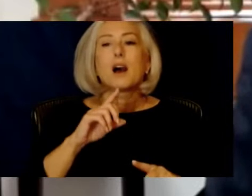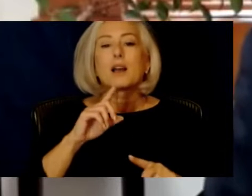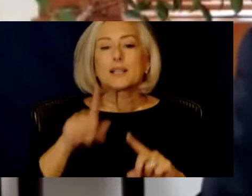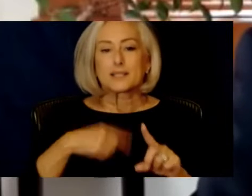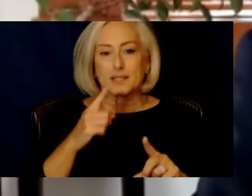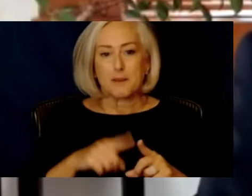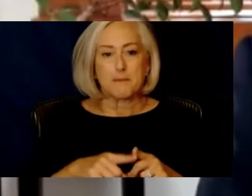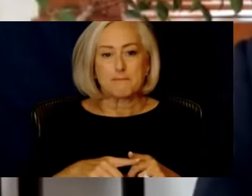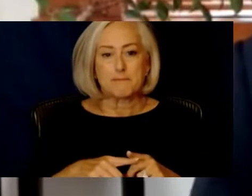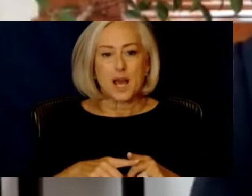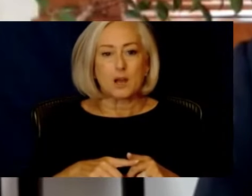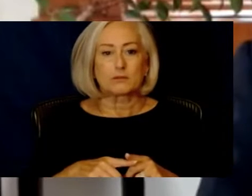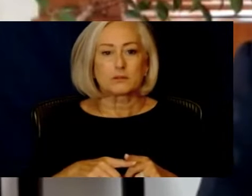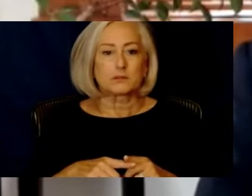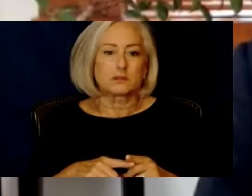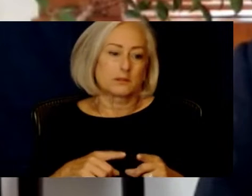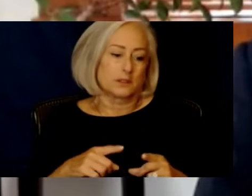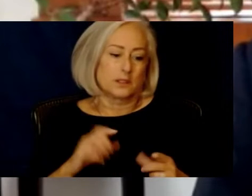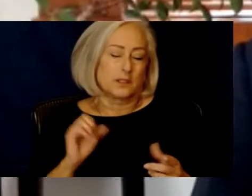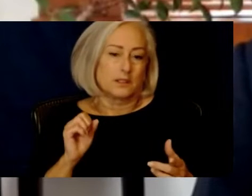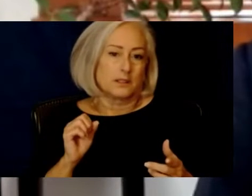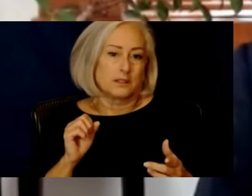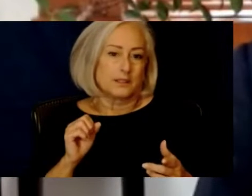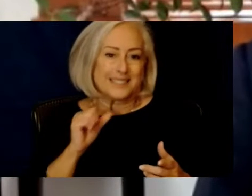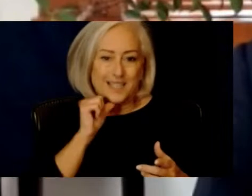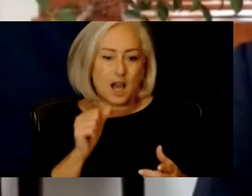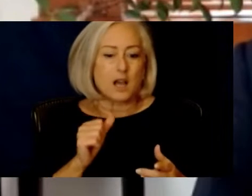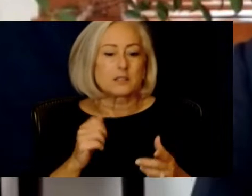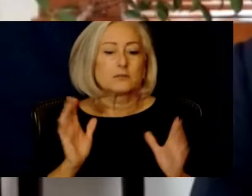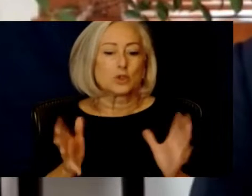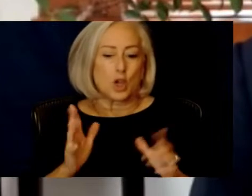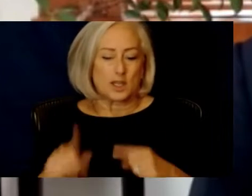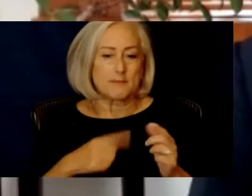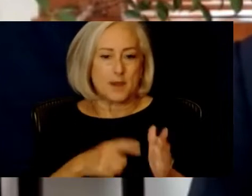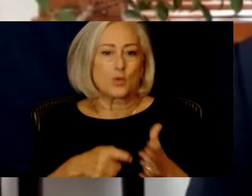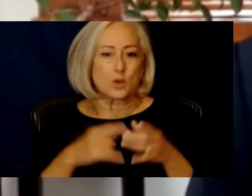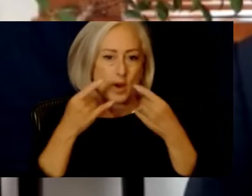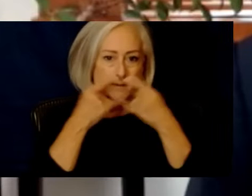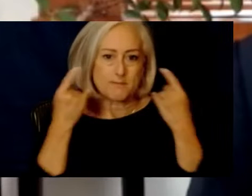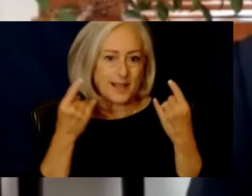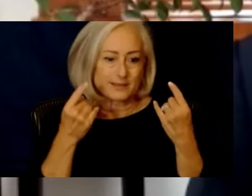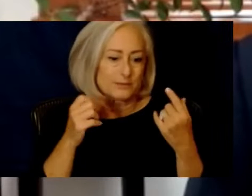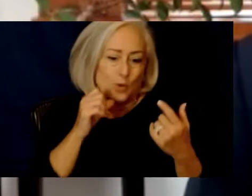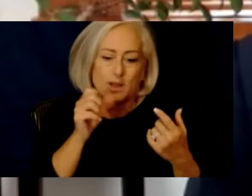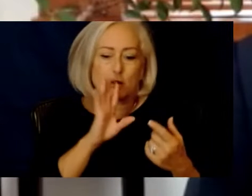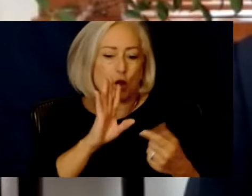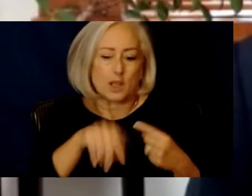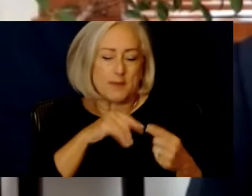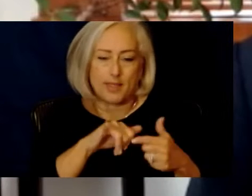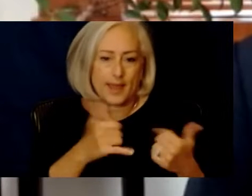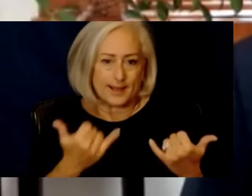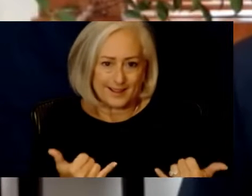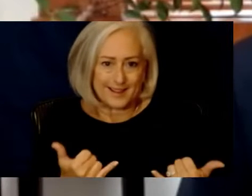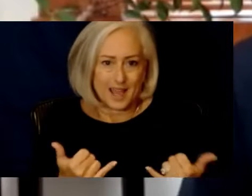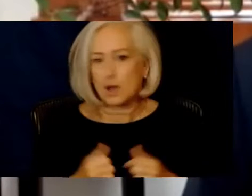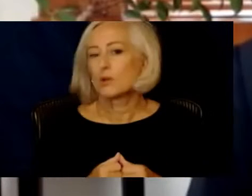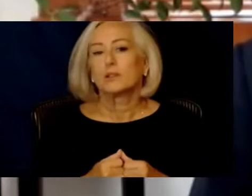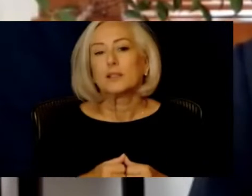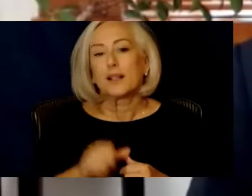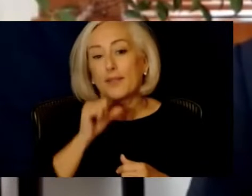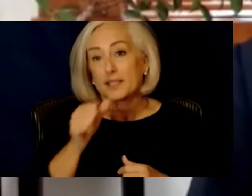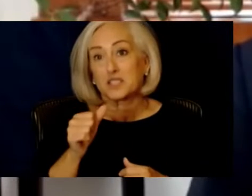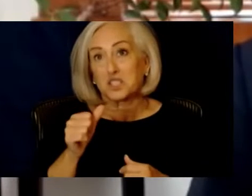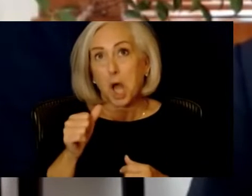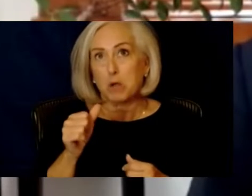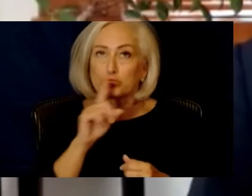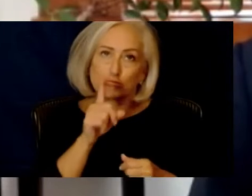a conversation about going back to requiring masks. It's just not on the radar right now. And that's not terribly